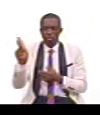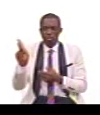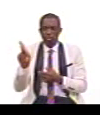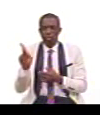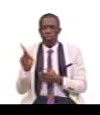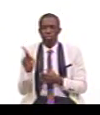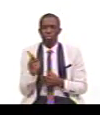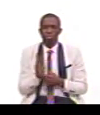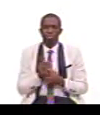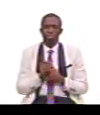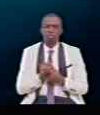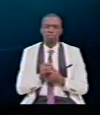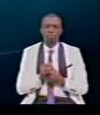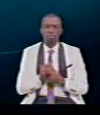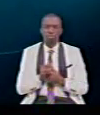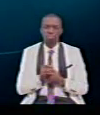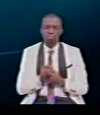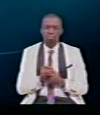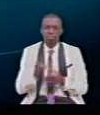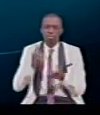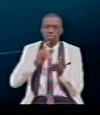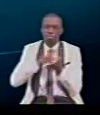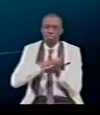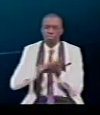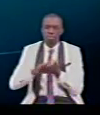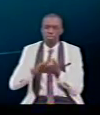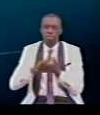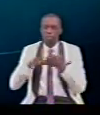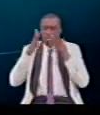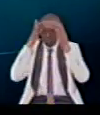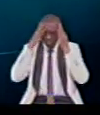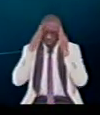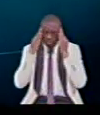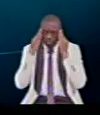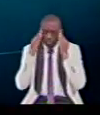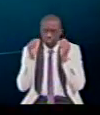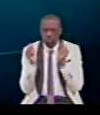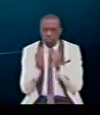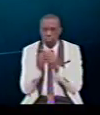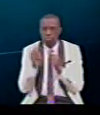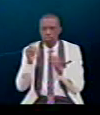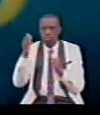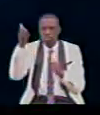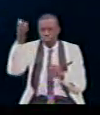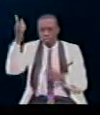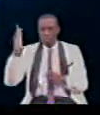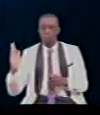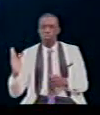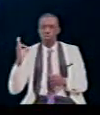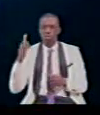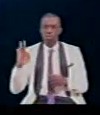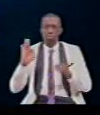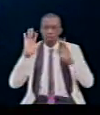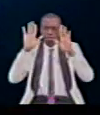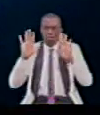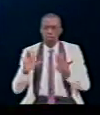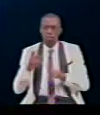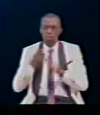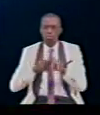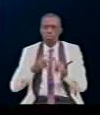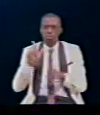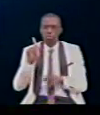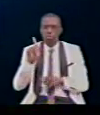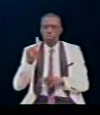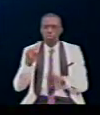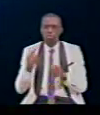GCK, themed Divine Encounter with a God of Miracles, from 21st to 26th